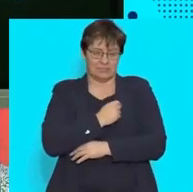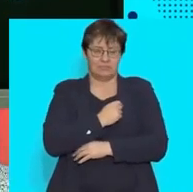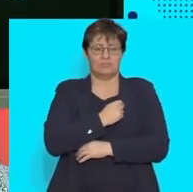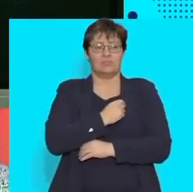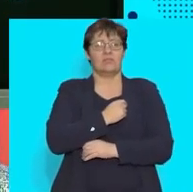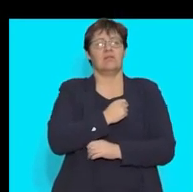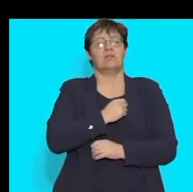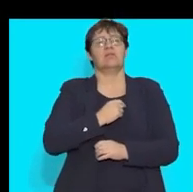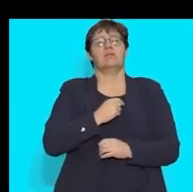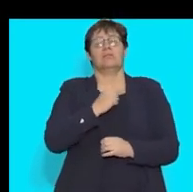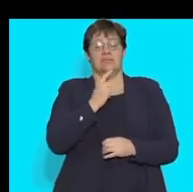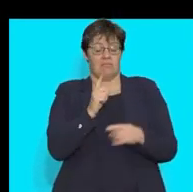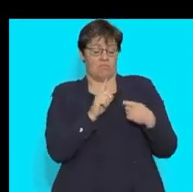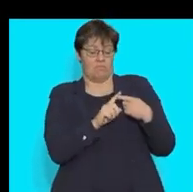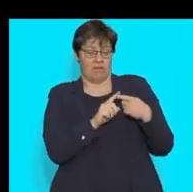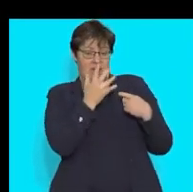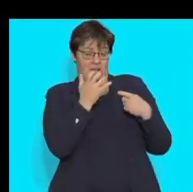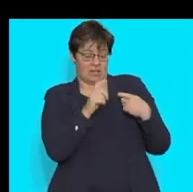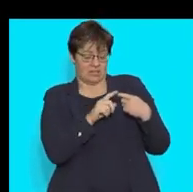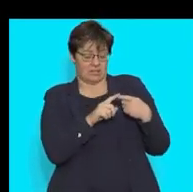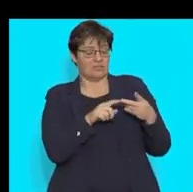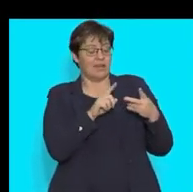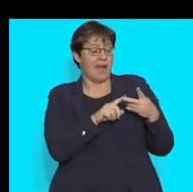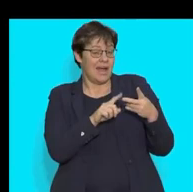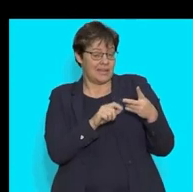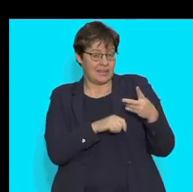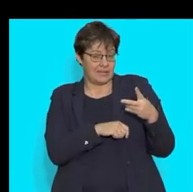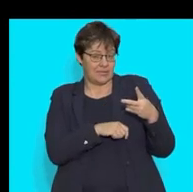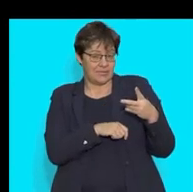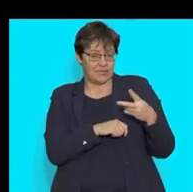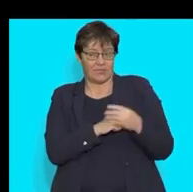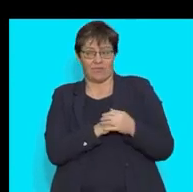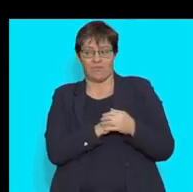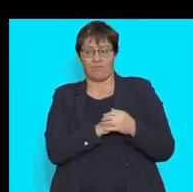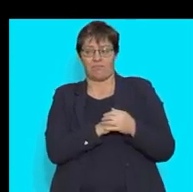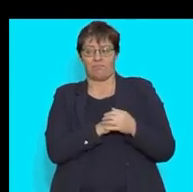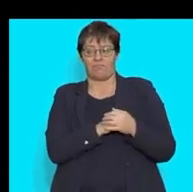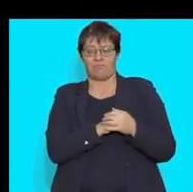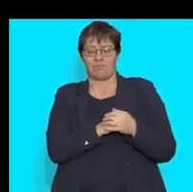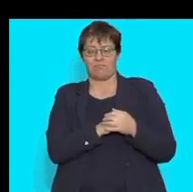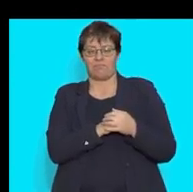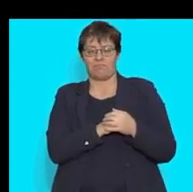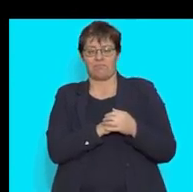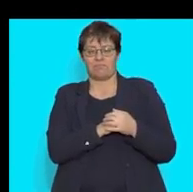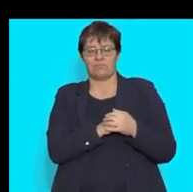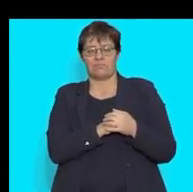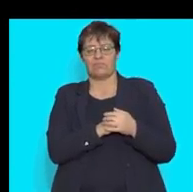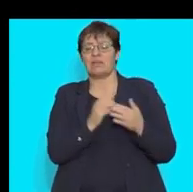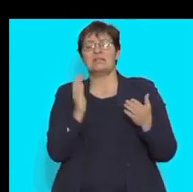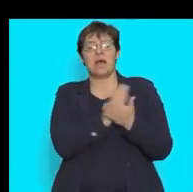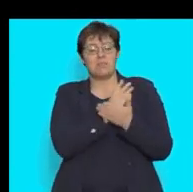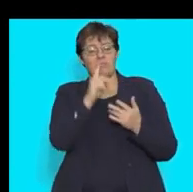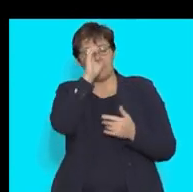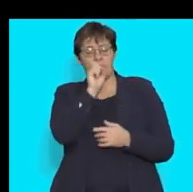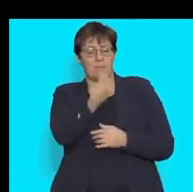Now, that's one thing with calculation. The other thing with calculation is we sometimes need